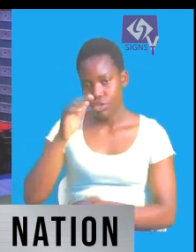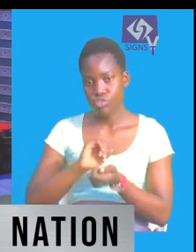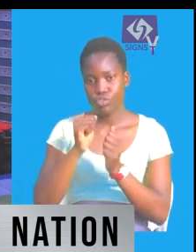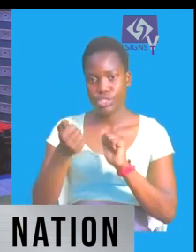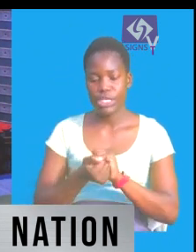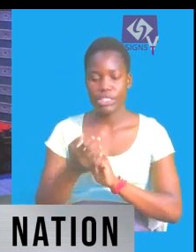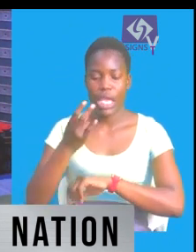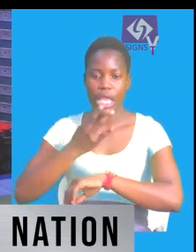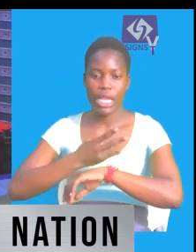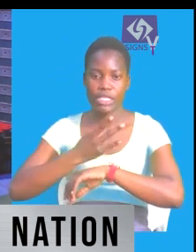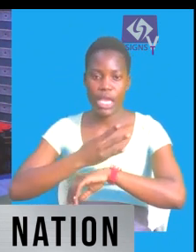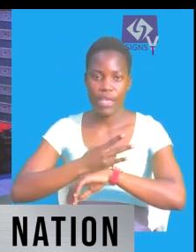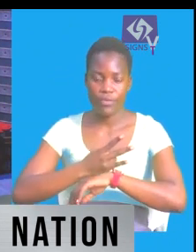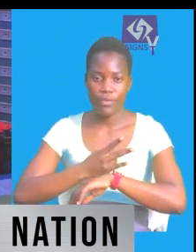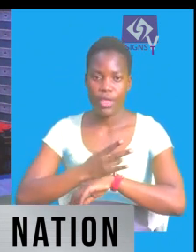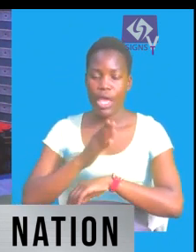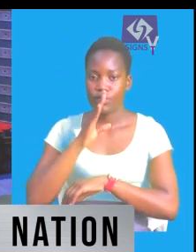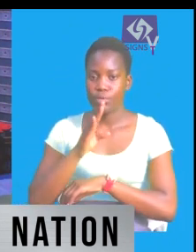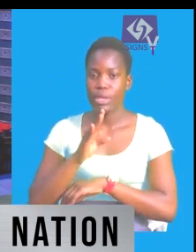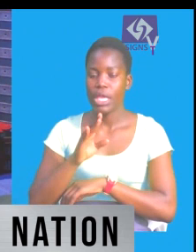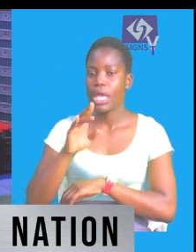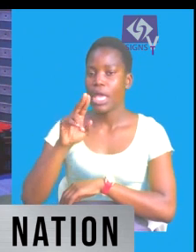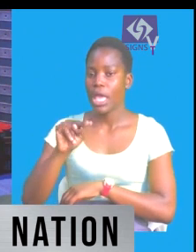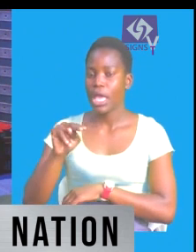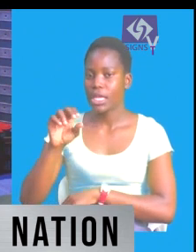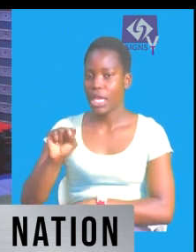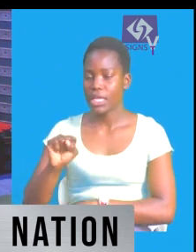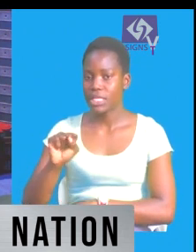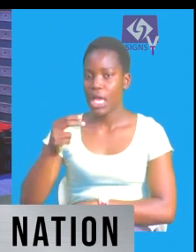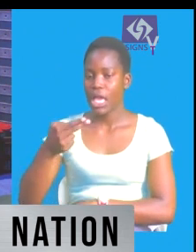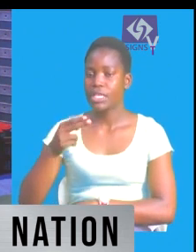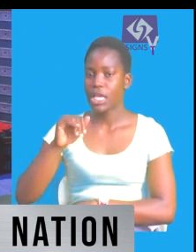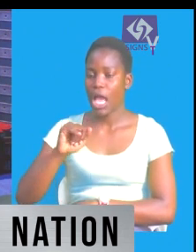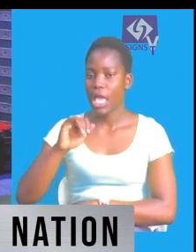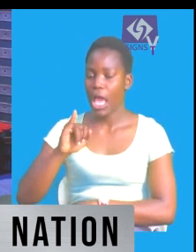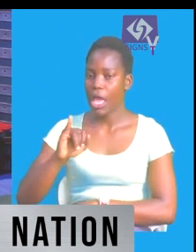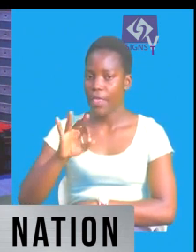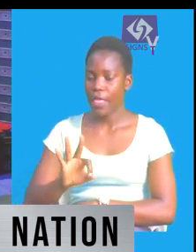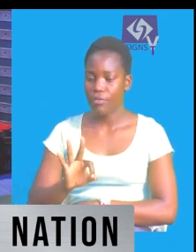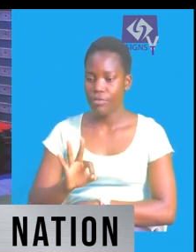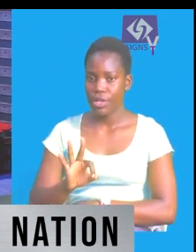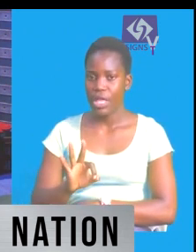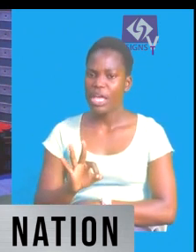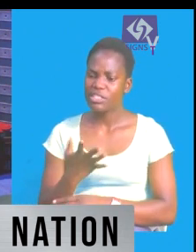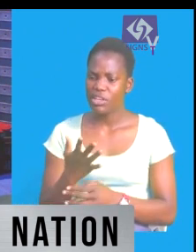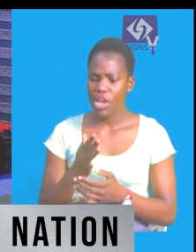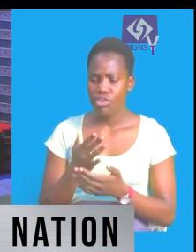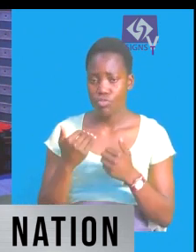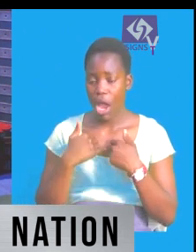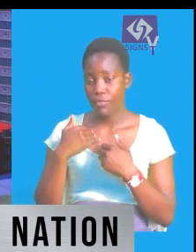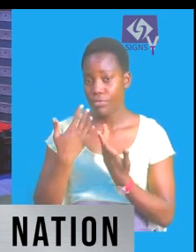change NHIF to be NSHIF. Is there anything there, or is it too little too late?